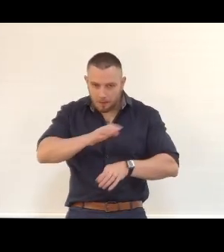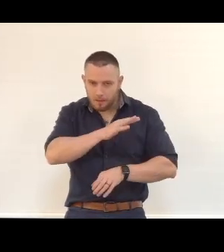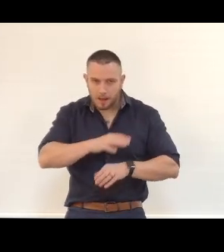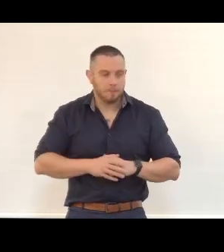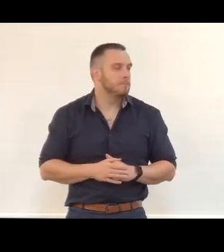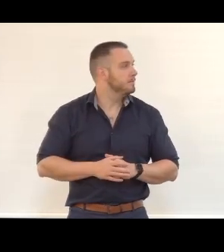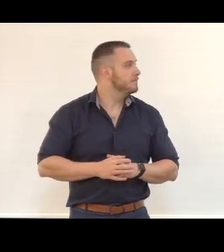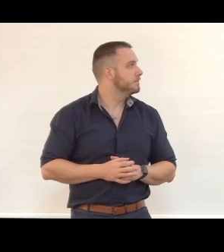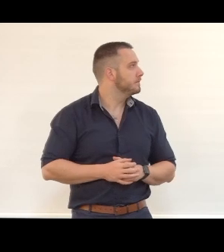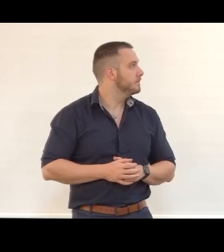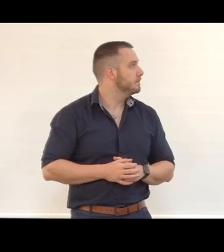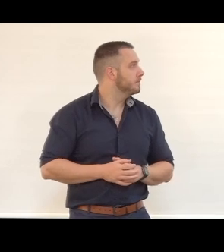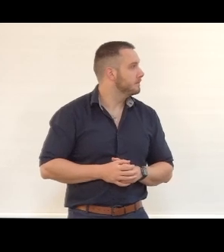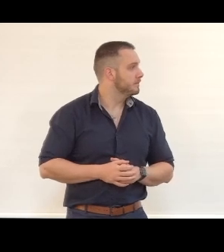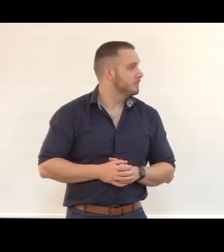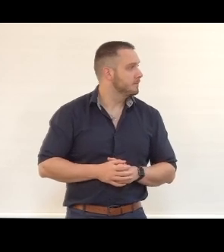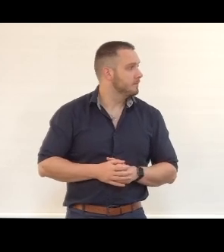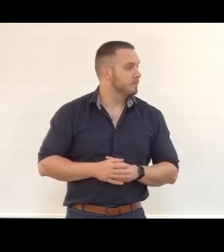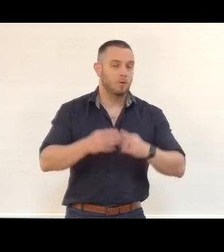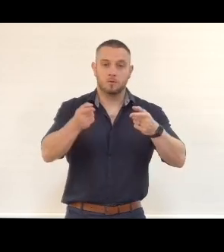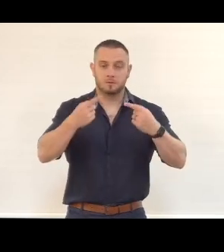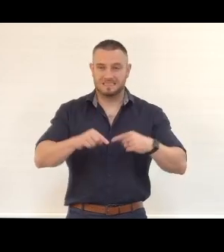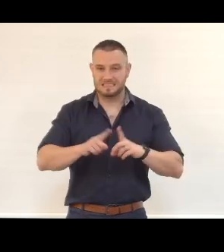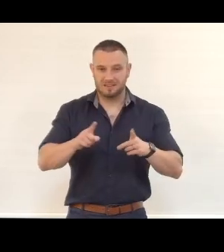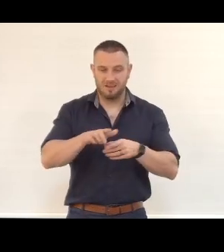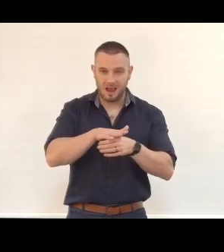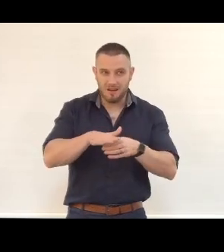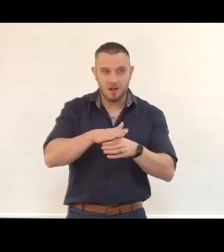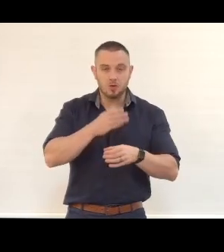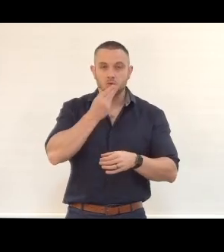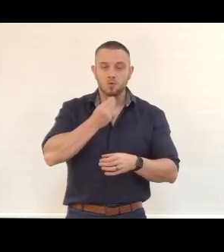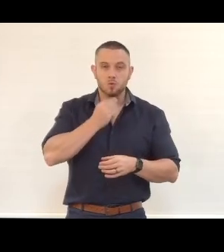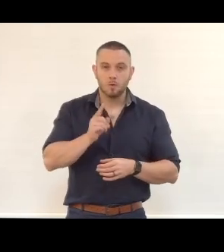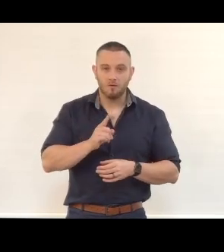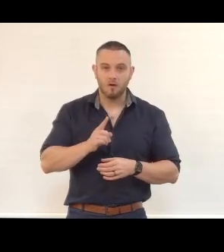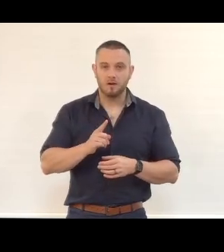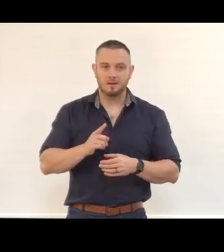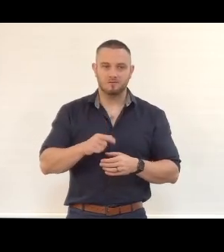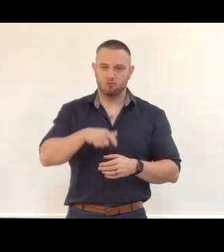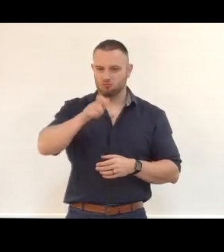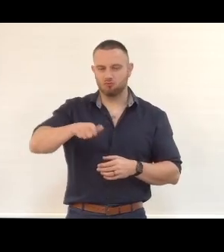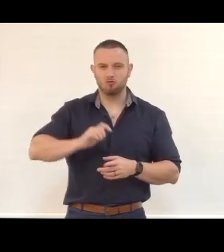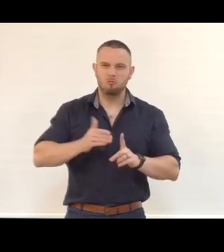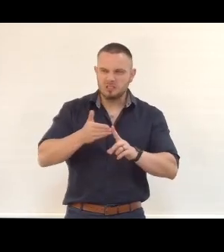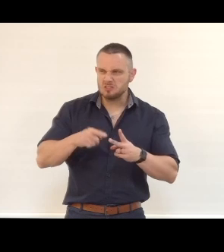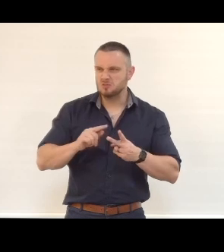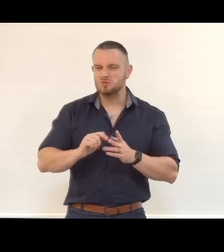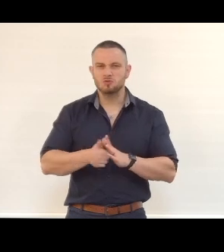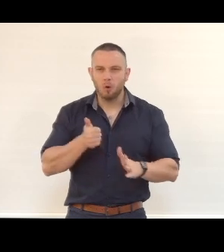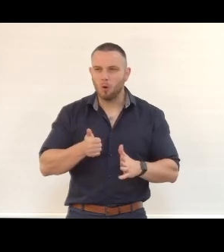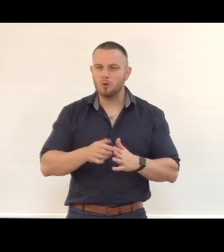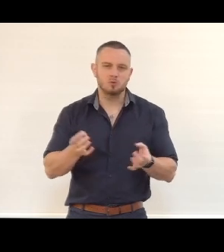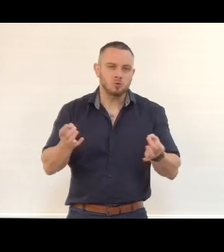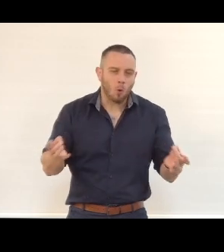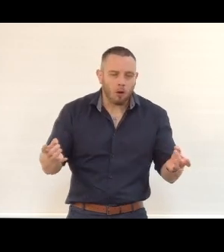things. And then there is also a big open area, which is used for group activities, to do sports, to do yoga,